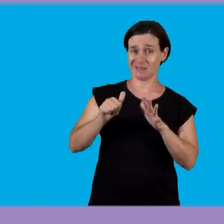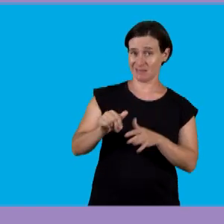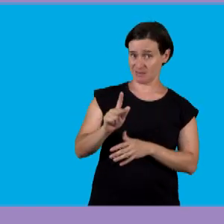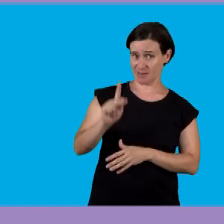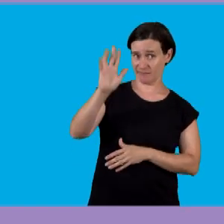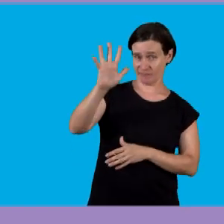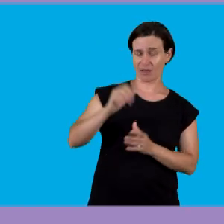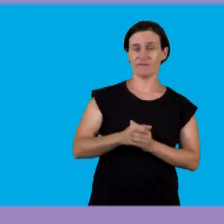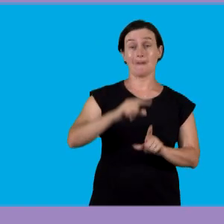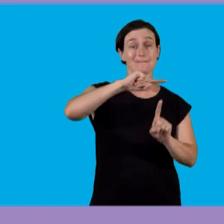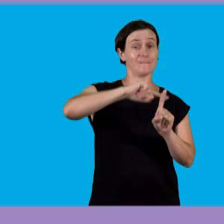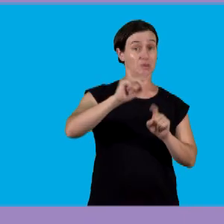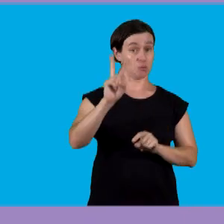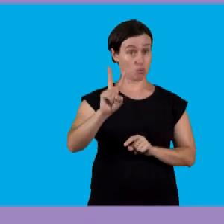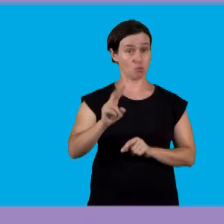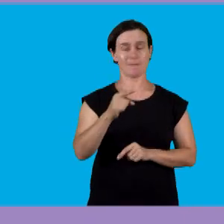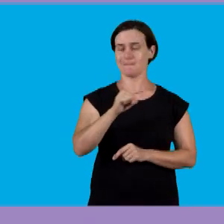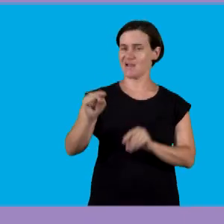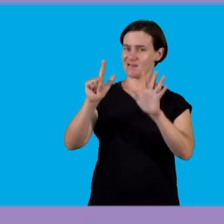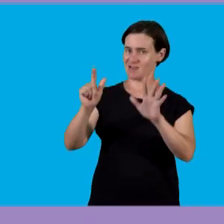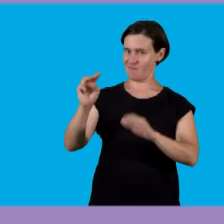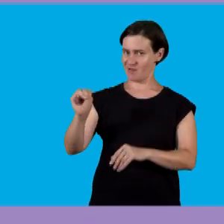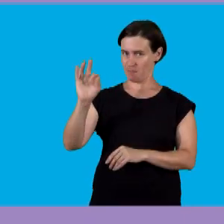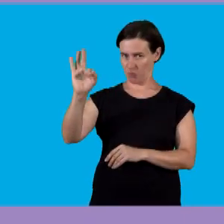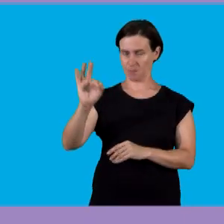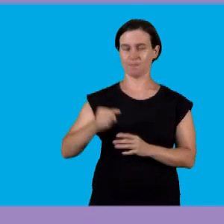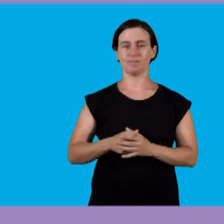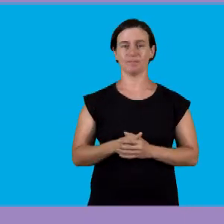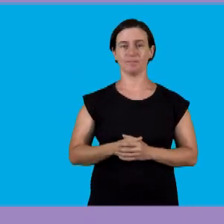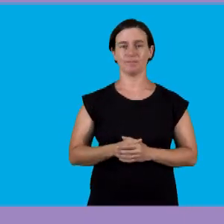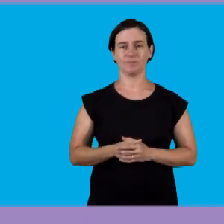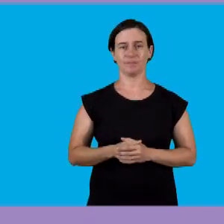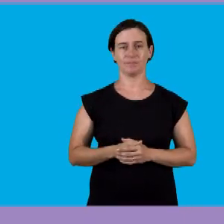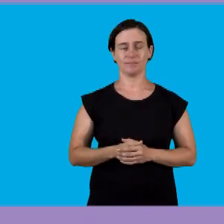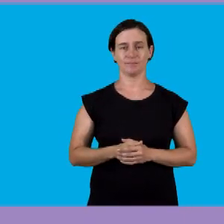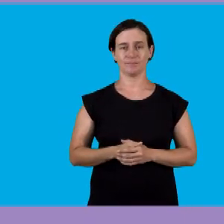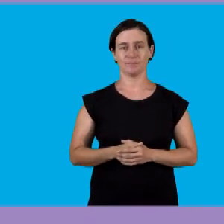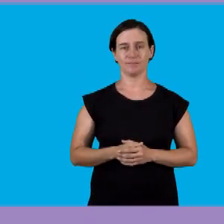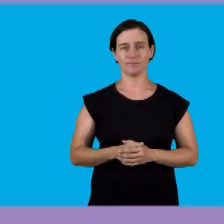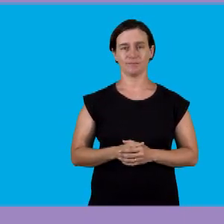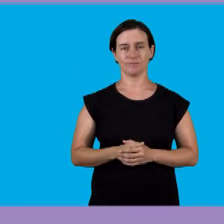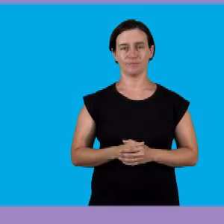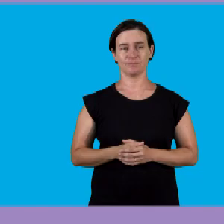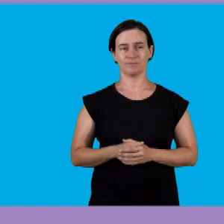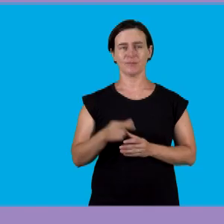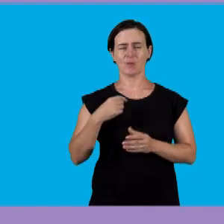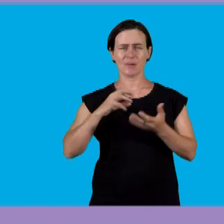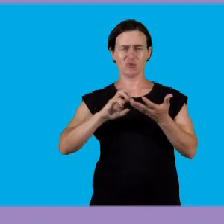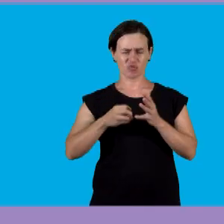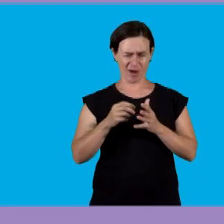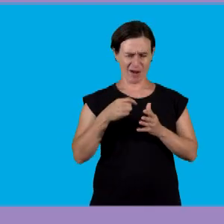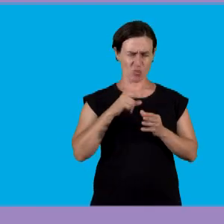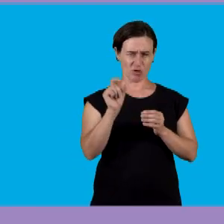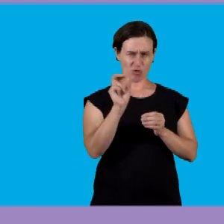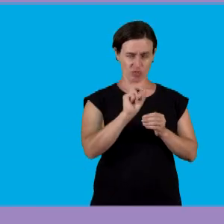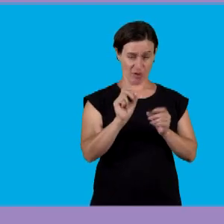minus a 16k exponent 5 plus 2 minus 7m cubed. Let's try and write the